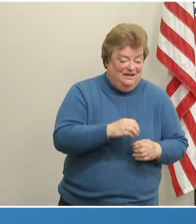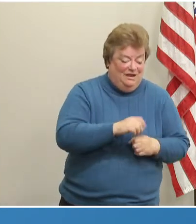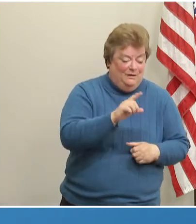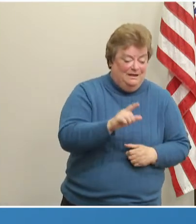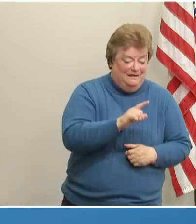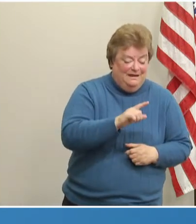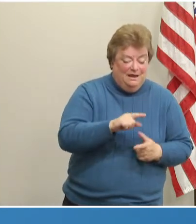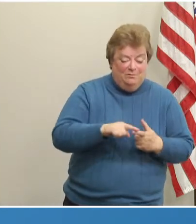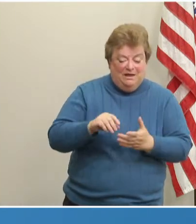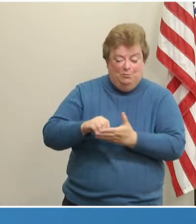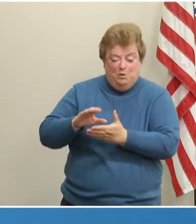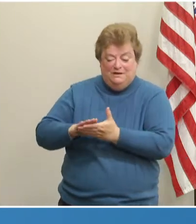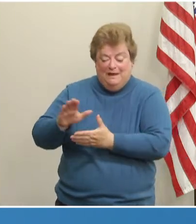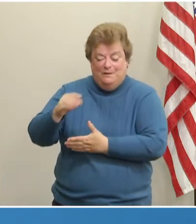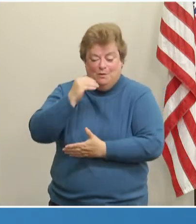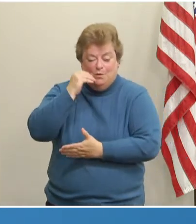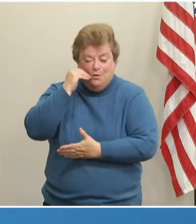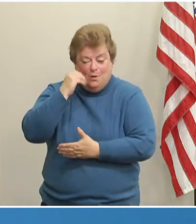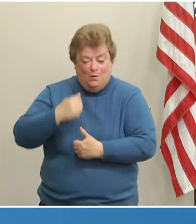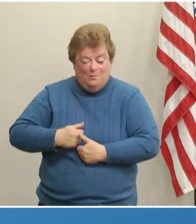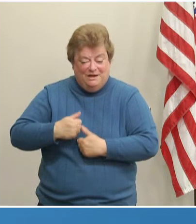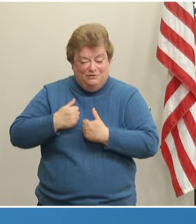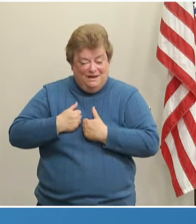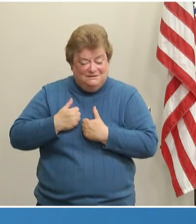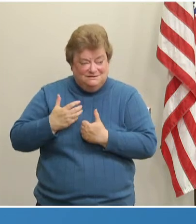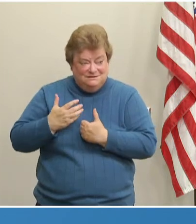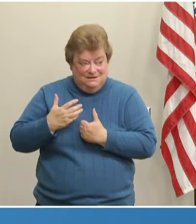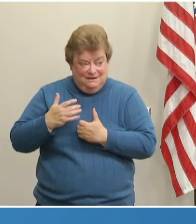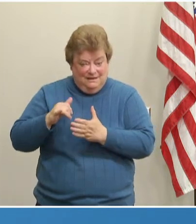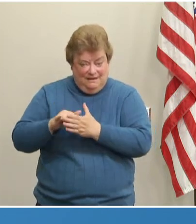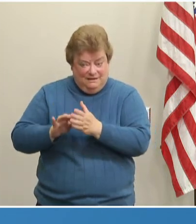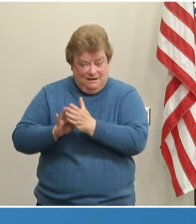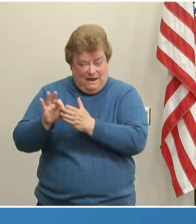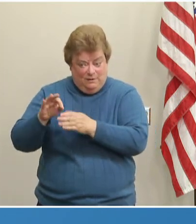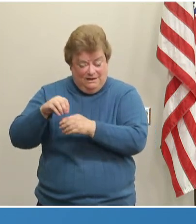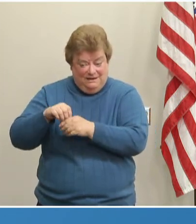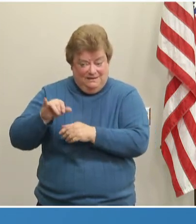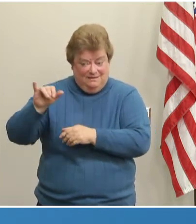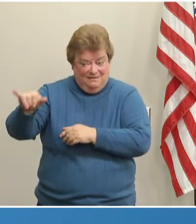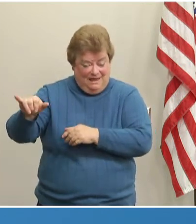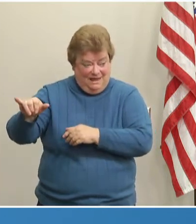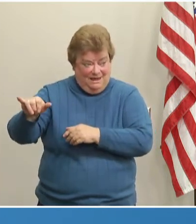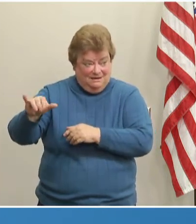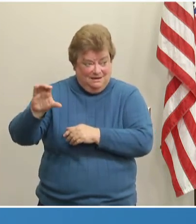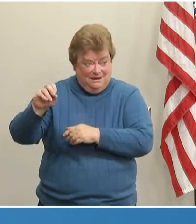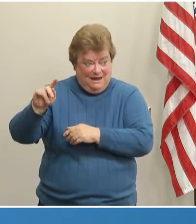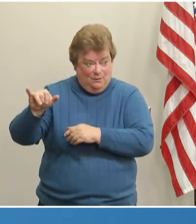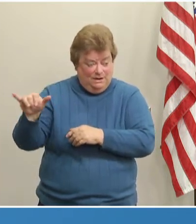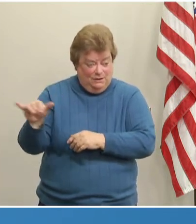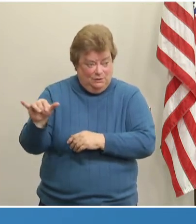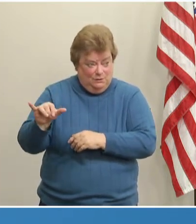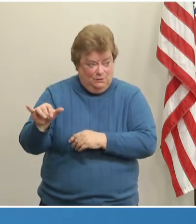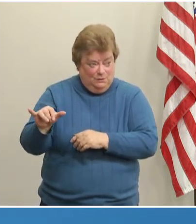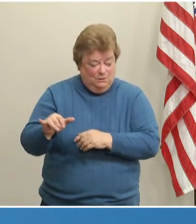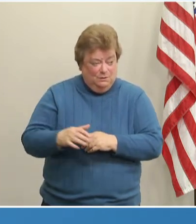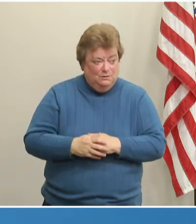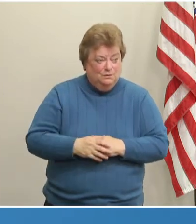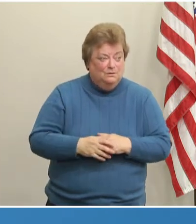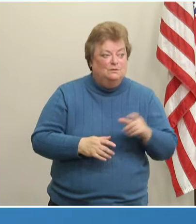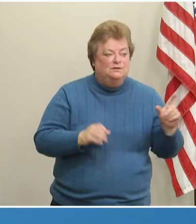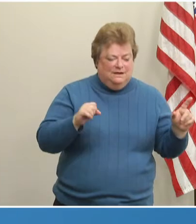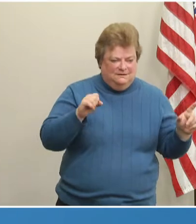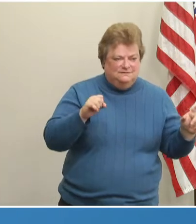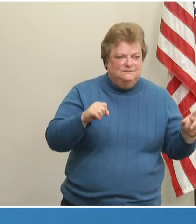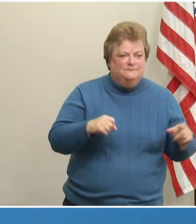home address, you know, their non-school address, then are they being counted in that county as having been vaccinated?